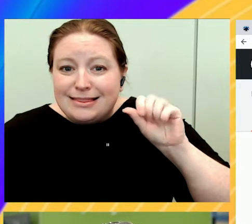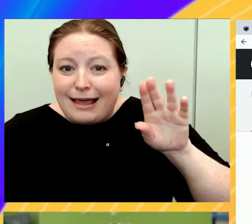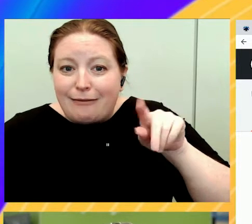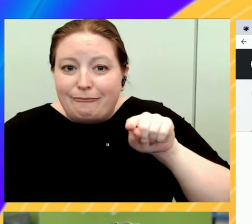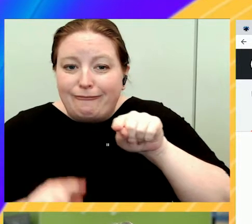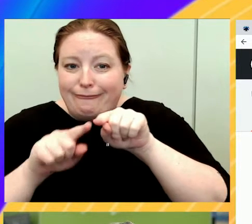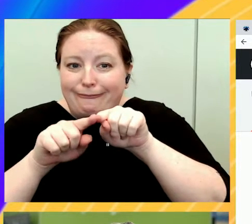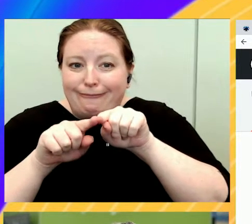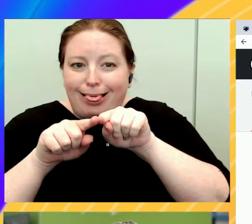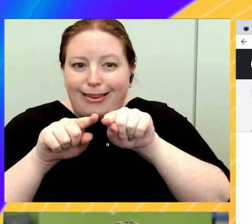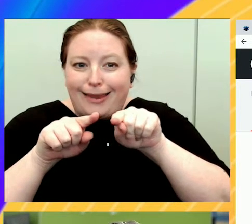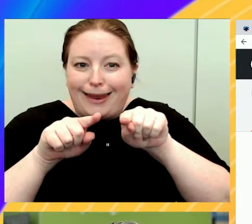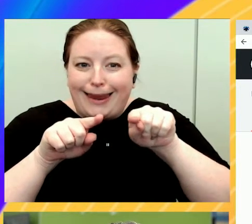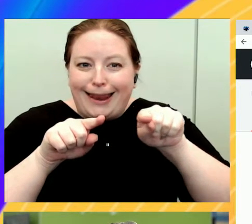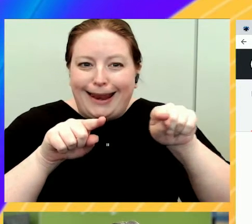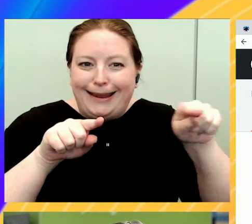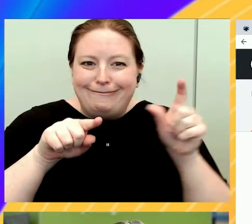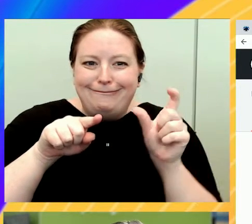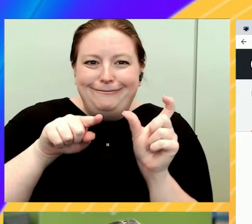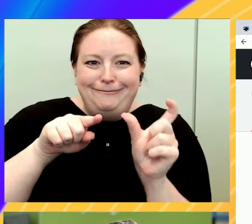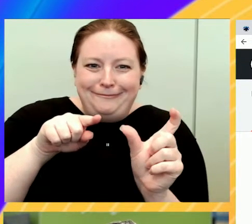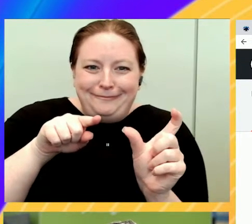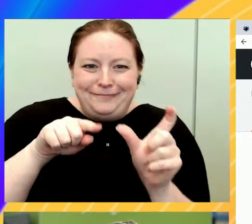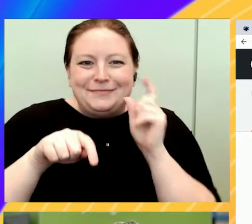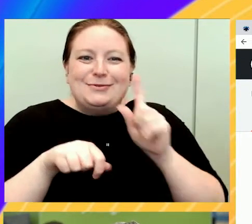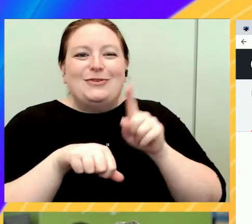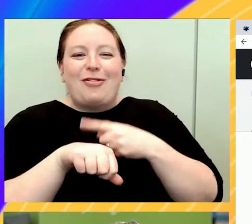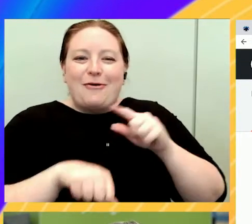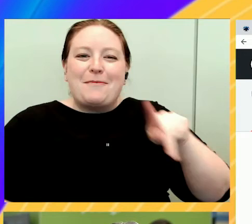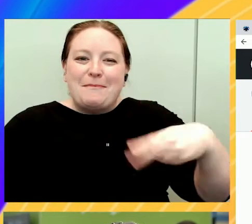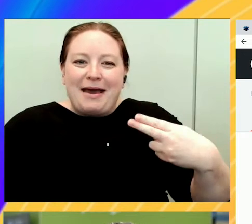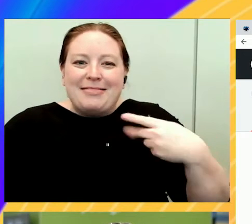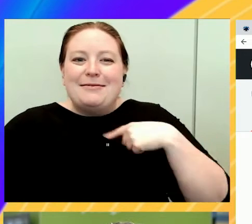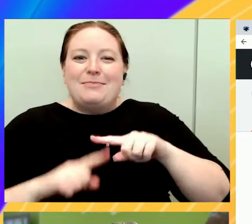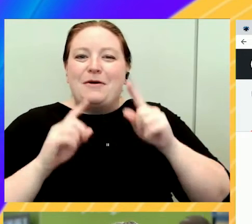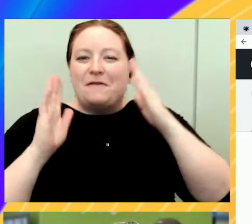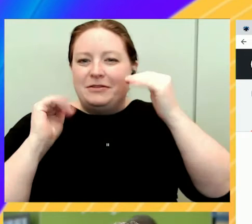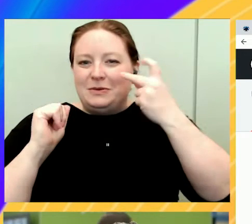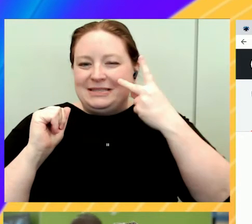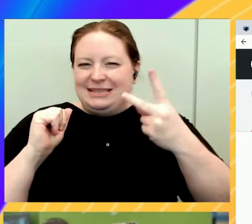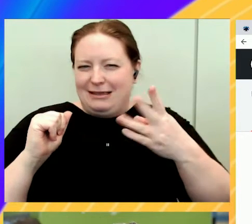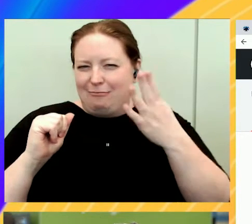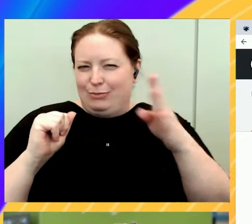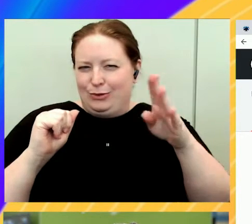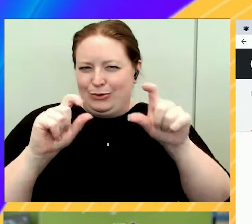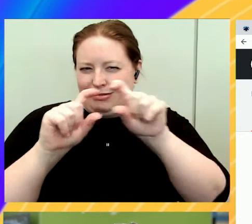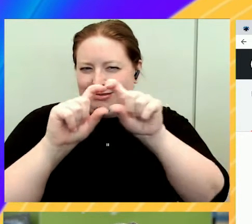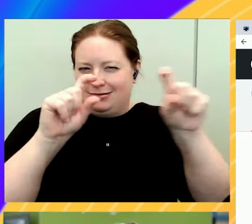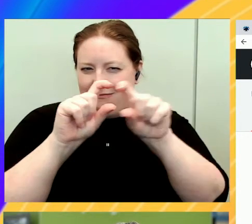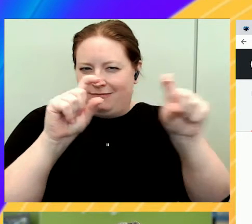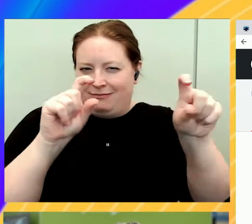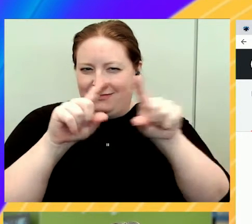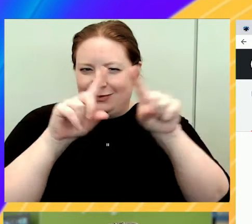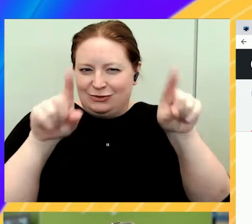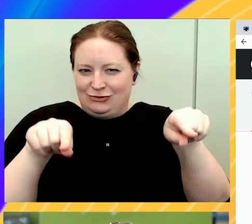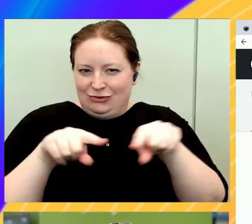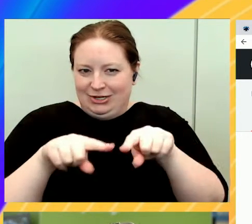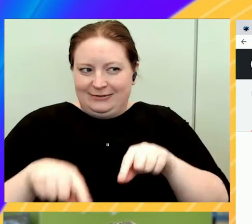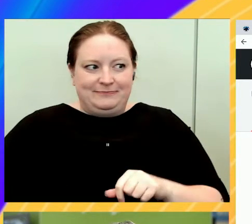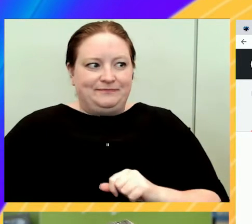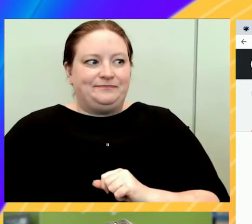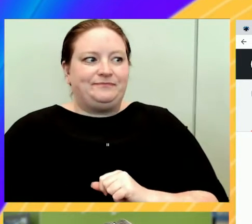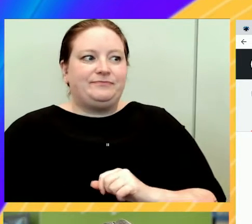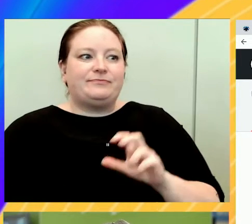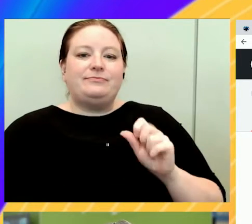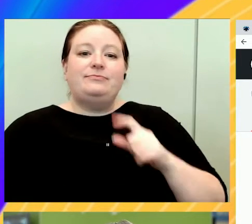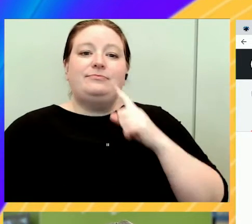So it's a bit of a path, but hopefully you can see it there on your screen and find it in the blog. And that will bring you to a repository,